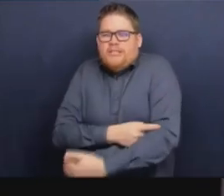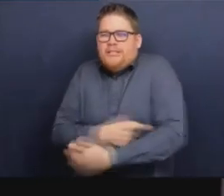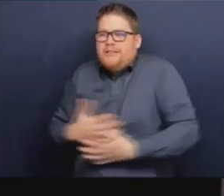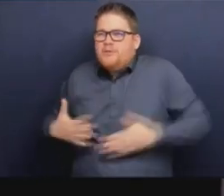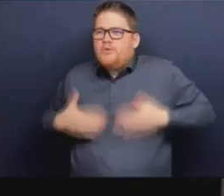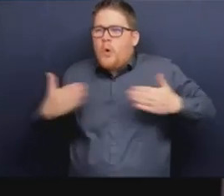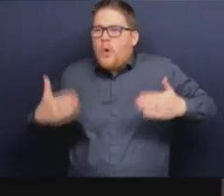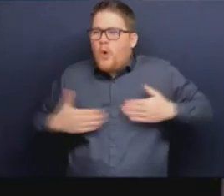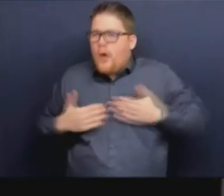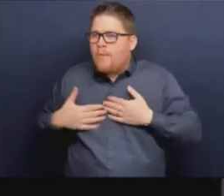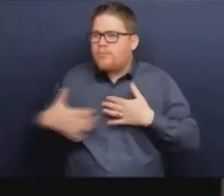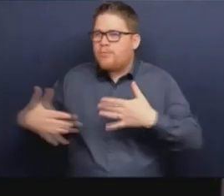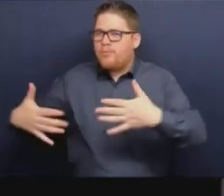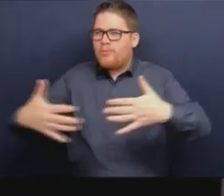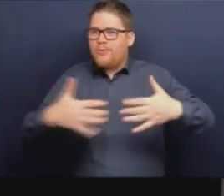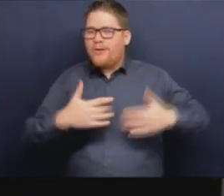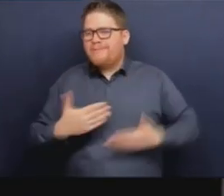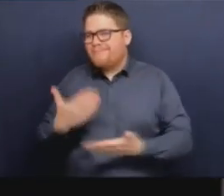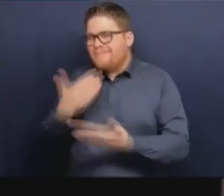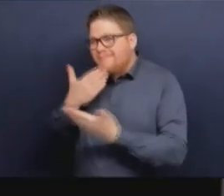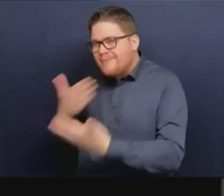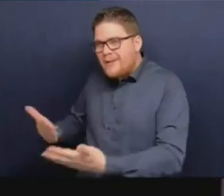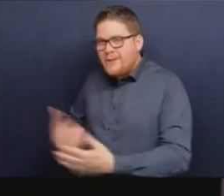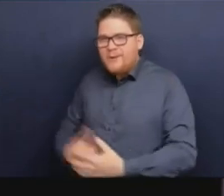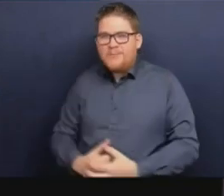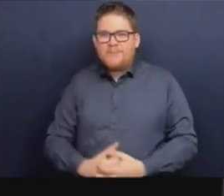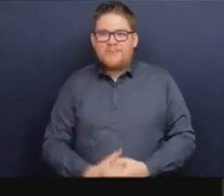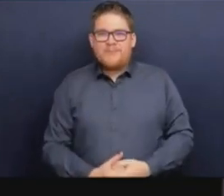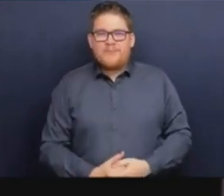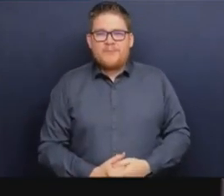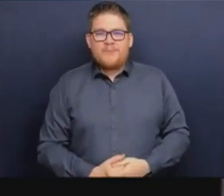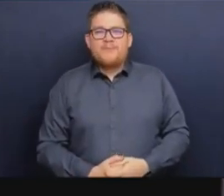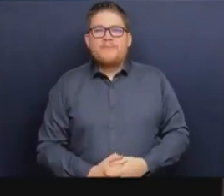I would like to invite Premier Horgan to speak.